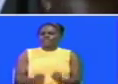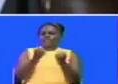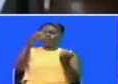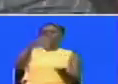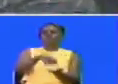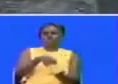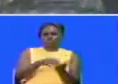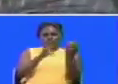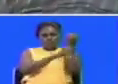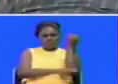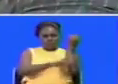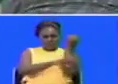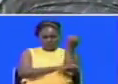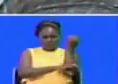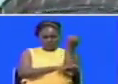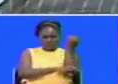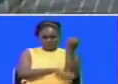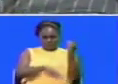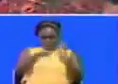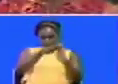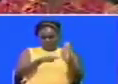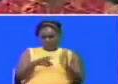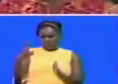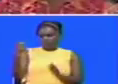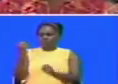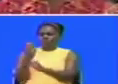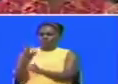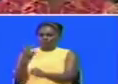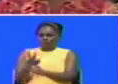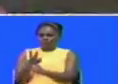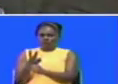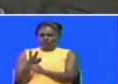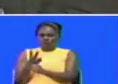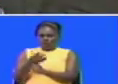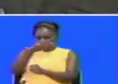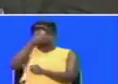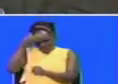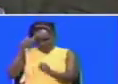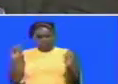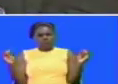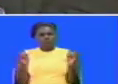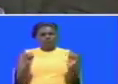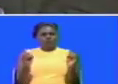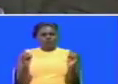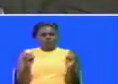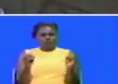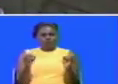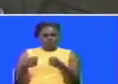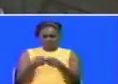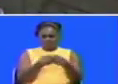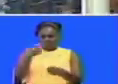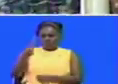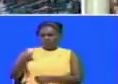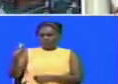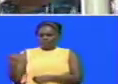of our country. It appears the lessons of 2012 were not lost on the opposition leaders as they challenged each other